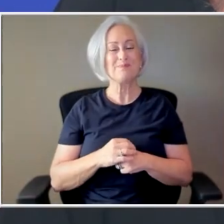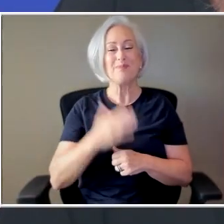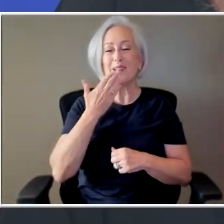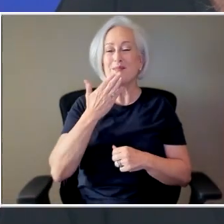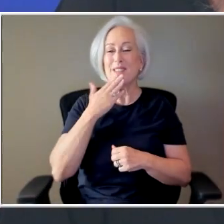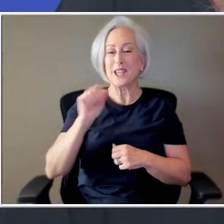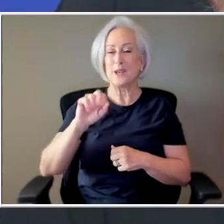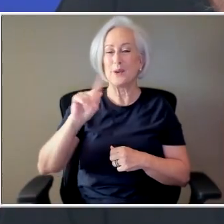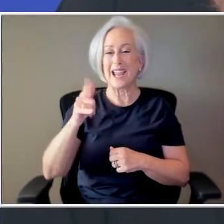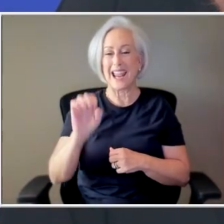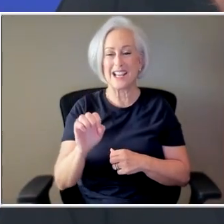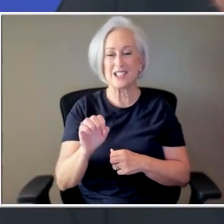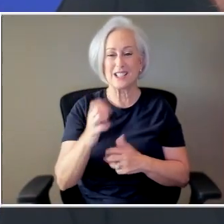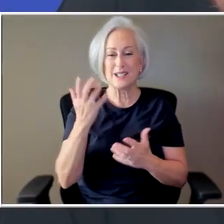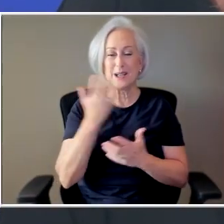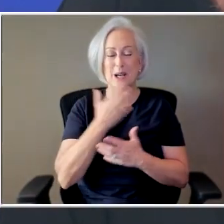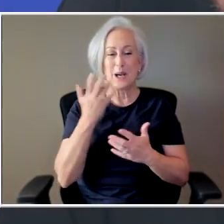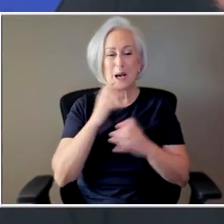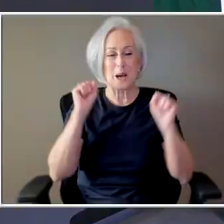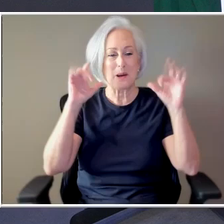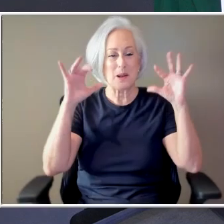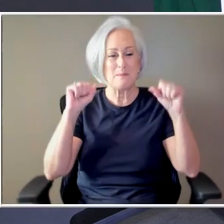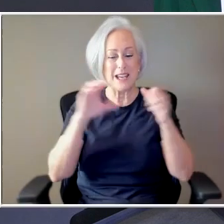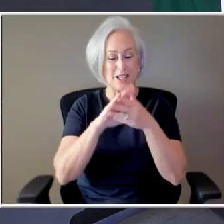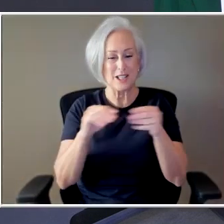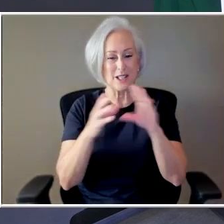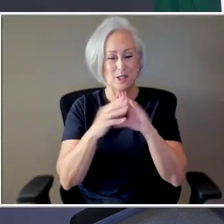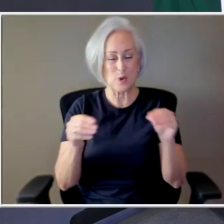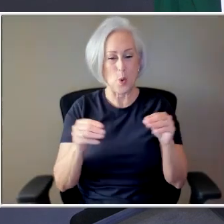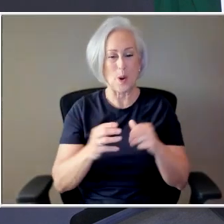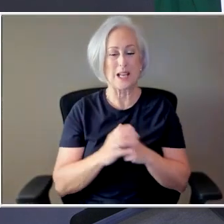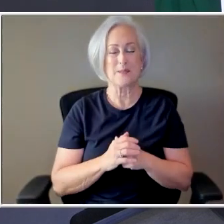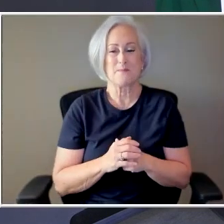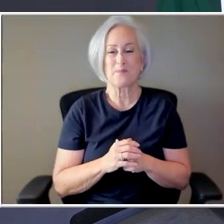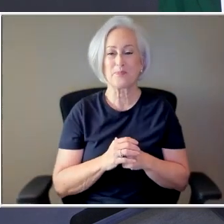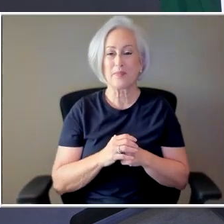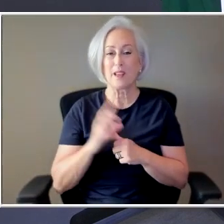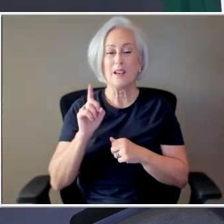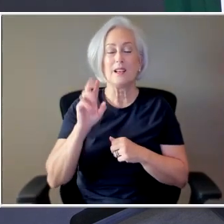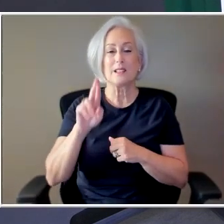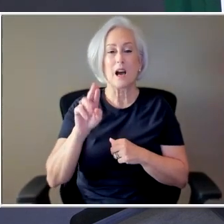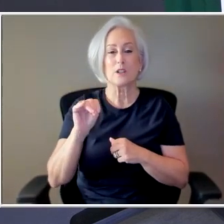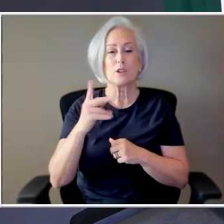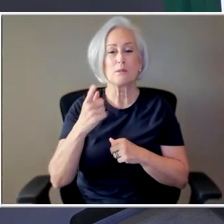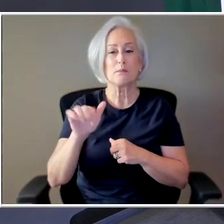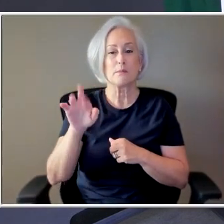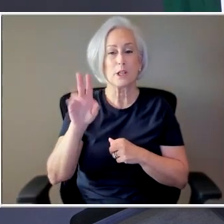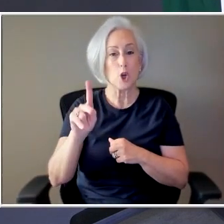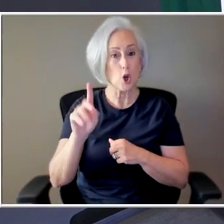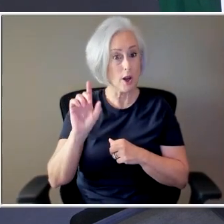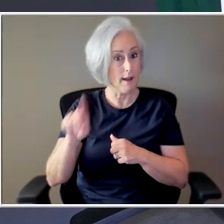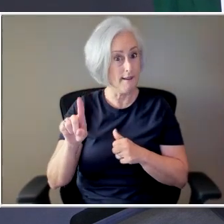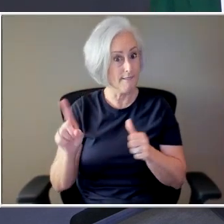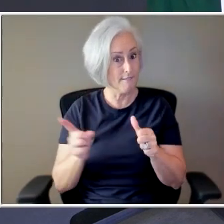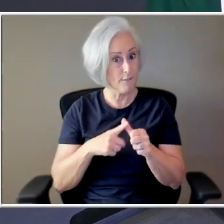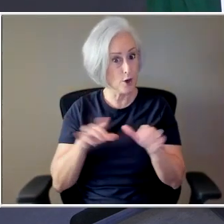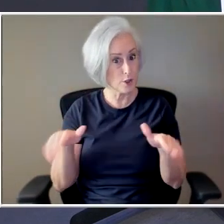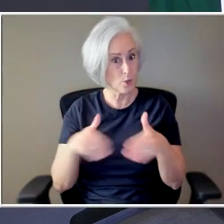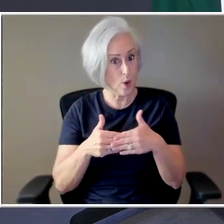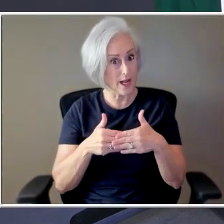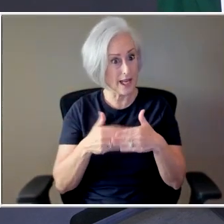What an amazing story to share. Dr. McGurk, Brittany, is this the first wedding on your floor to